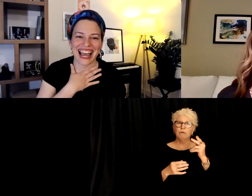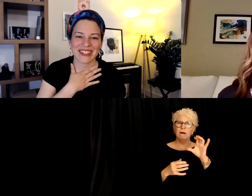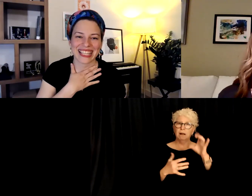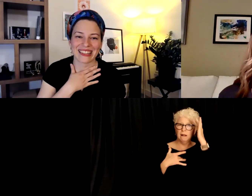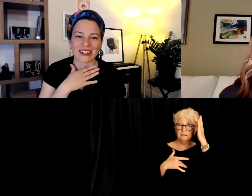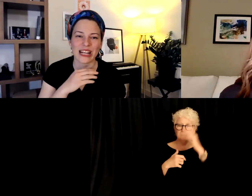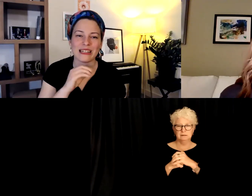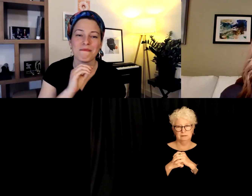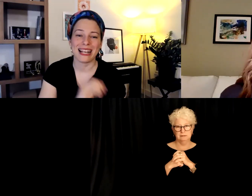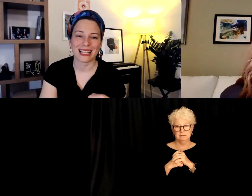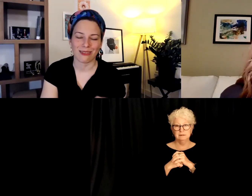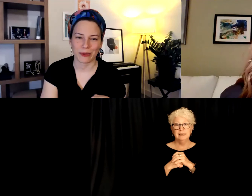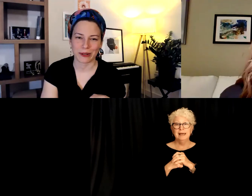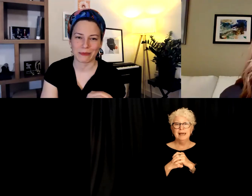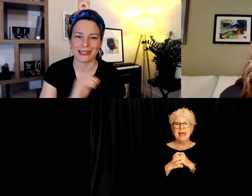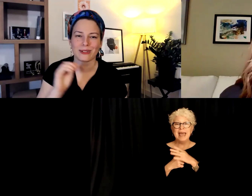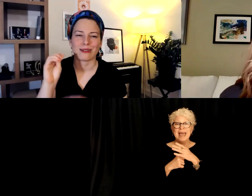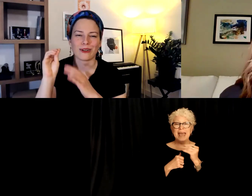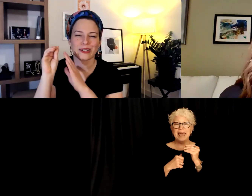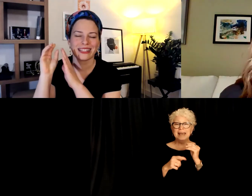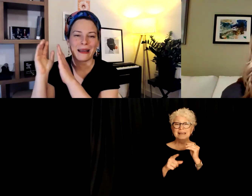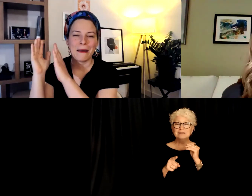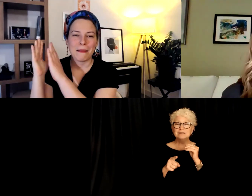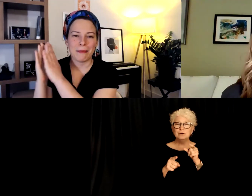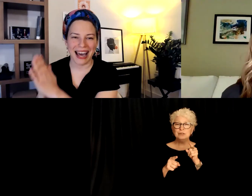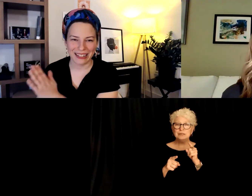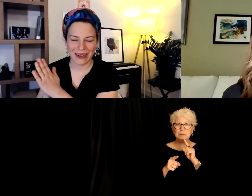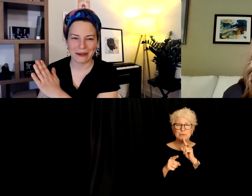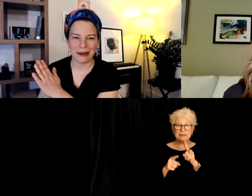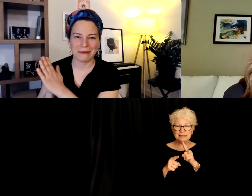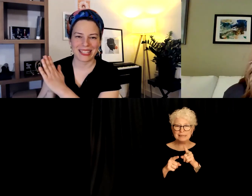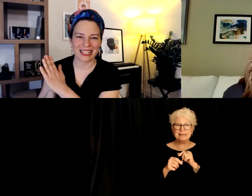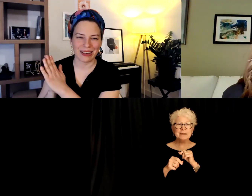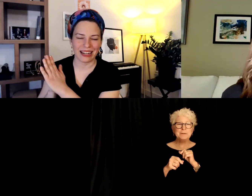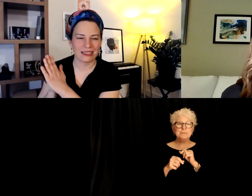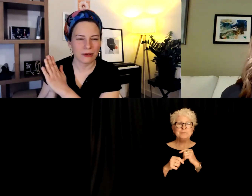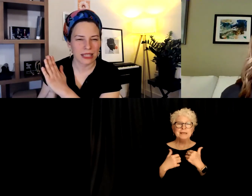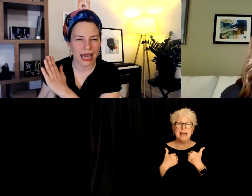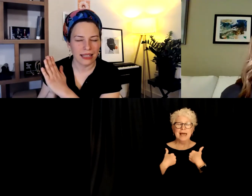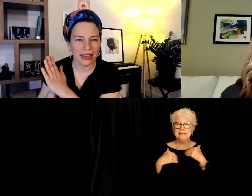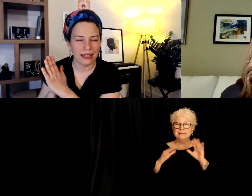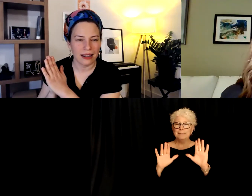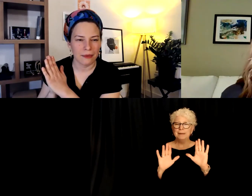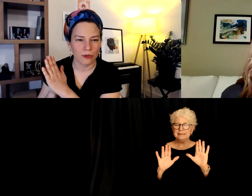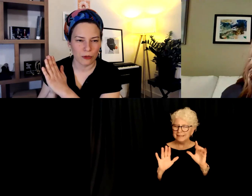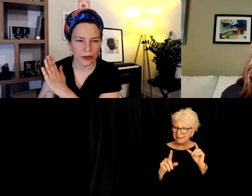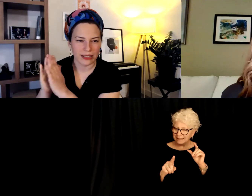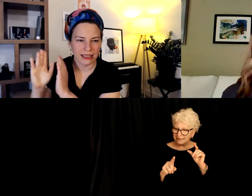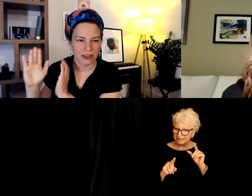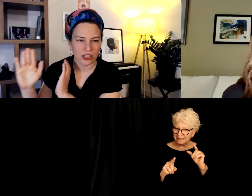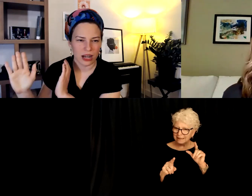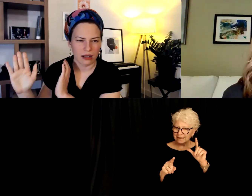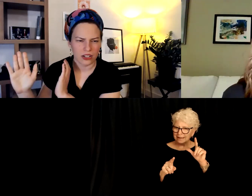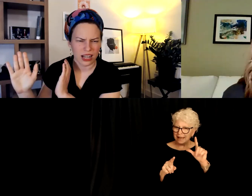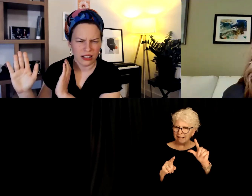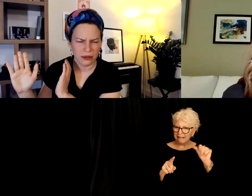I have to say that she has an amazing Film Quarterly piece, which is unfortunately behind a firewall, but the stuff it was the LA Review of Books, and then